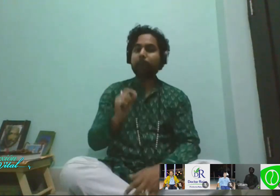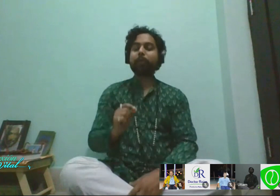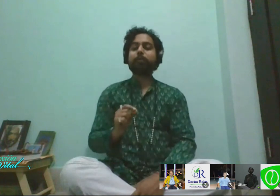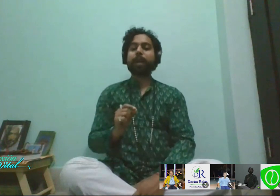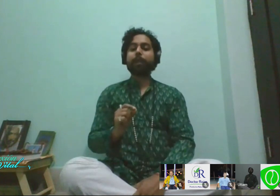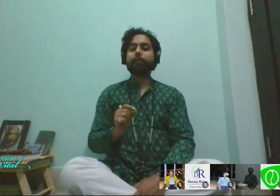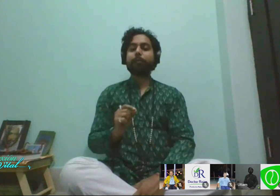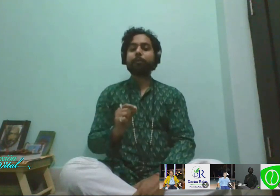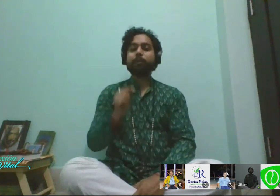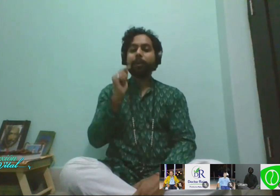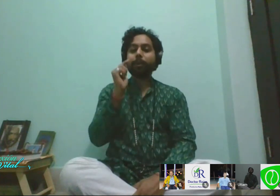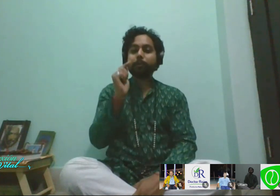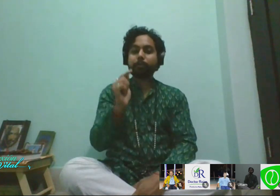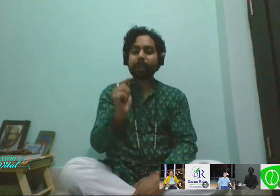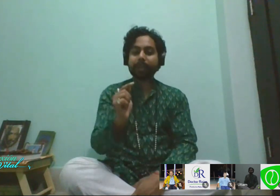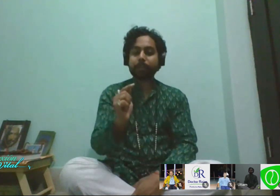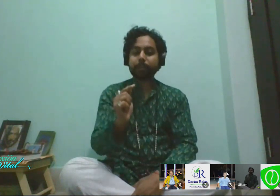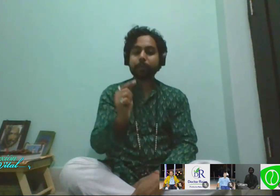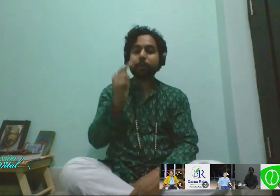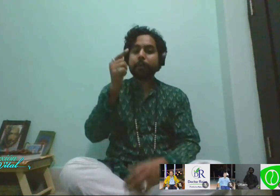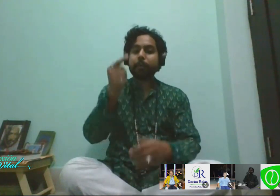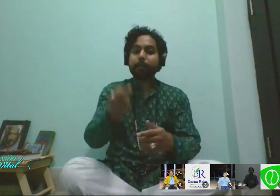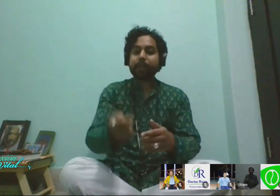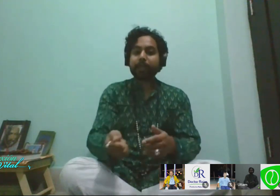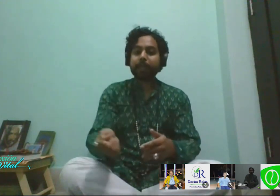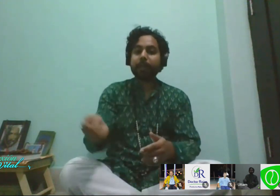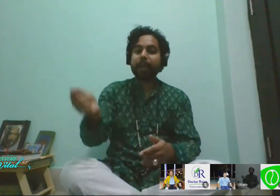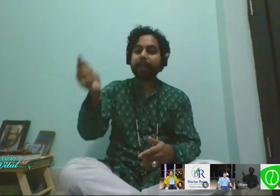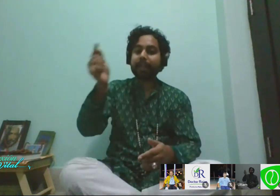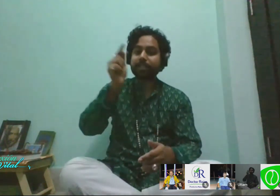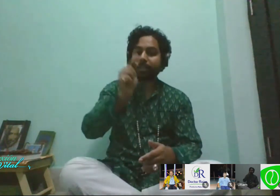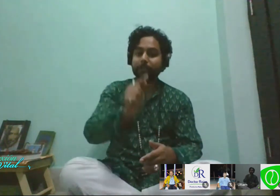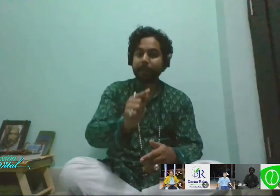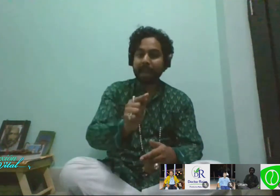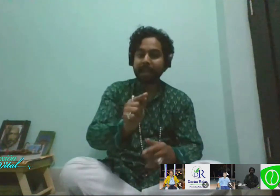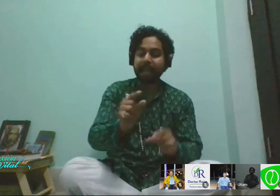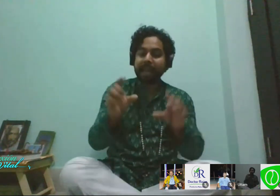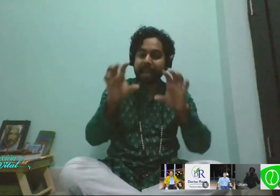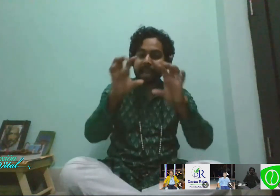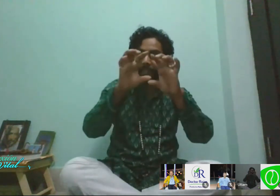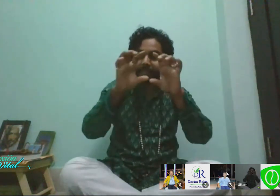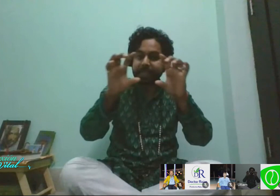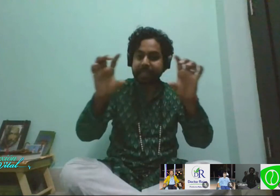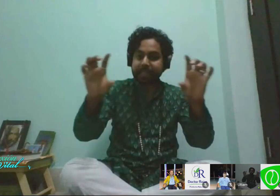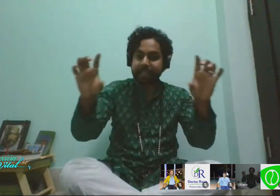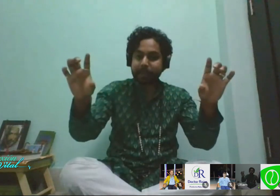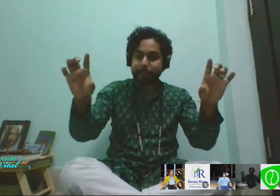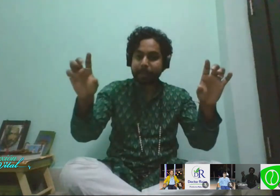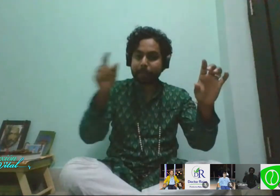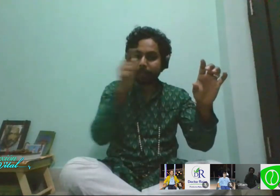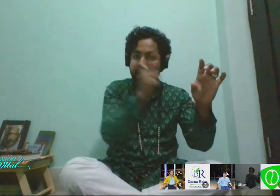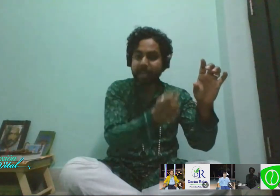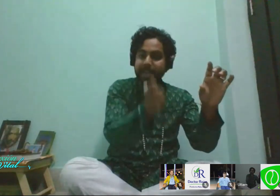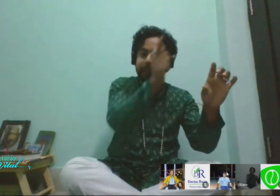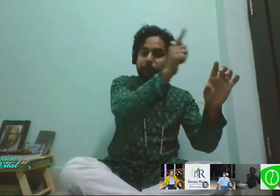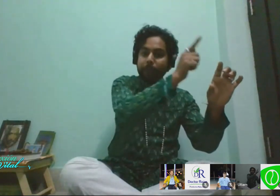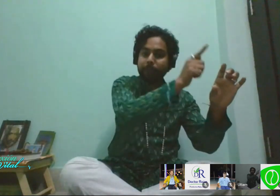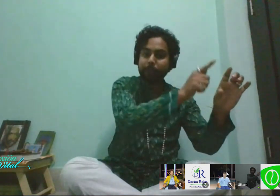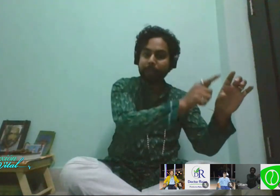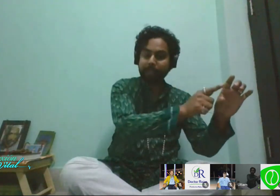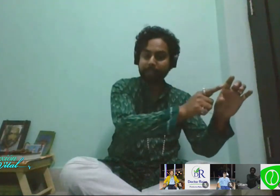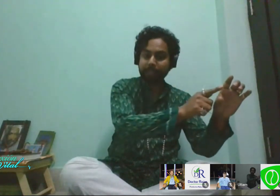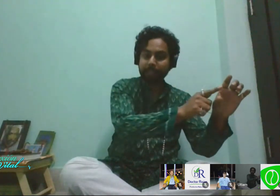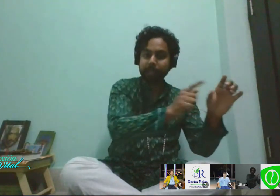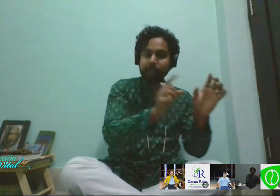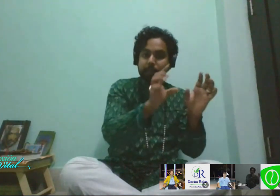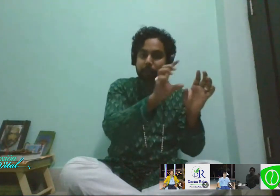them, what you try to do, you try to bring your attention back and see the same memory again from